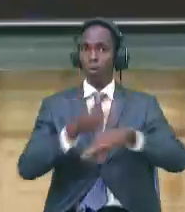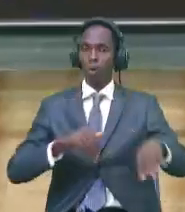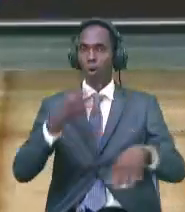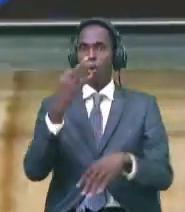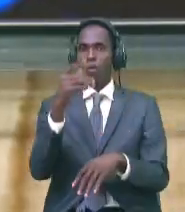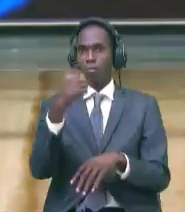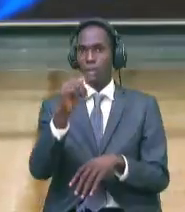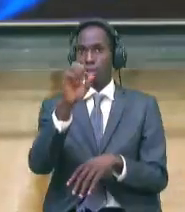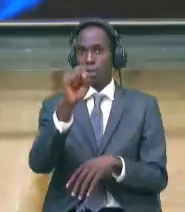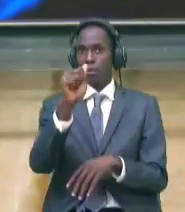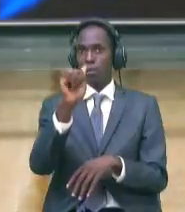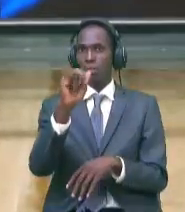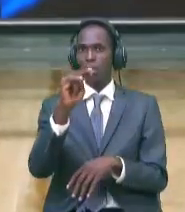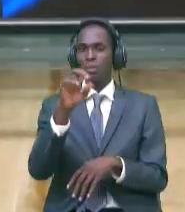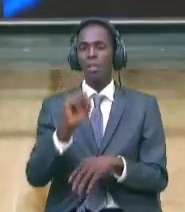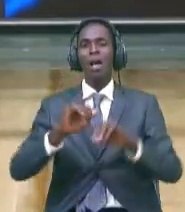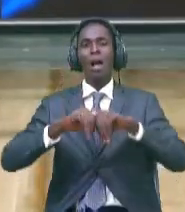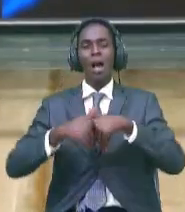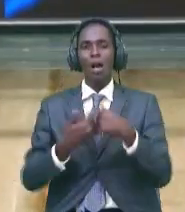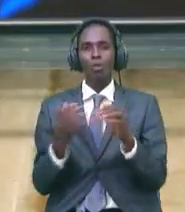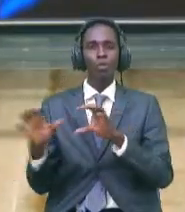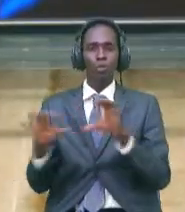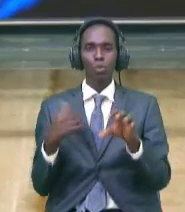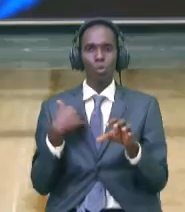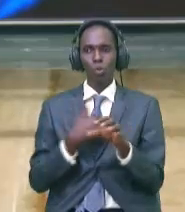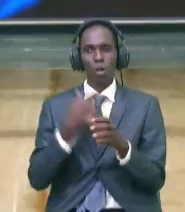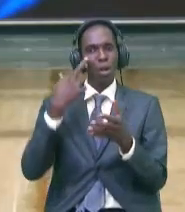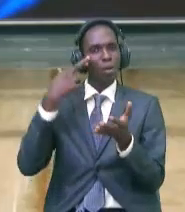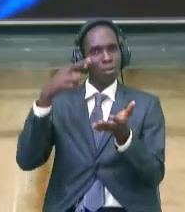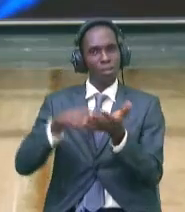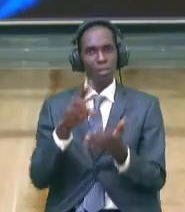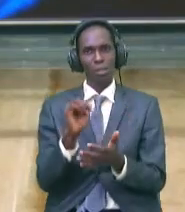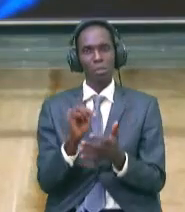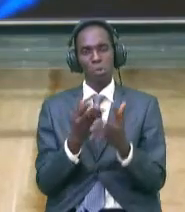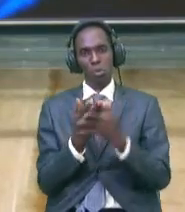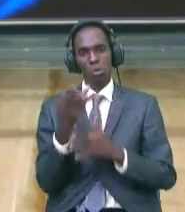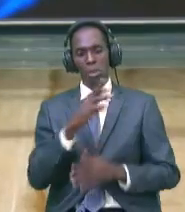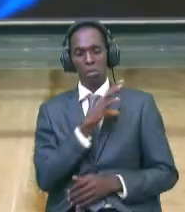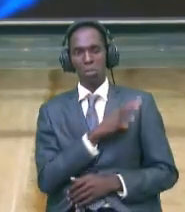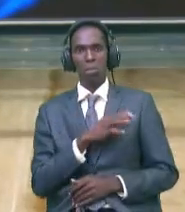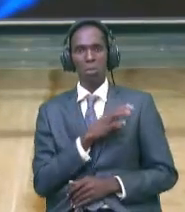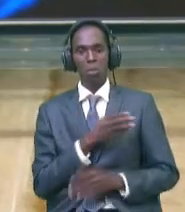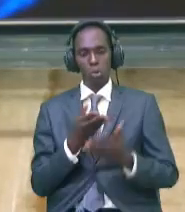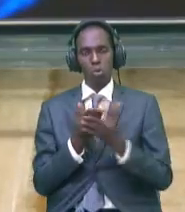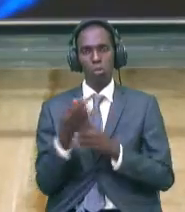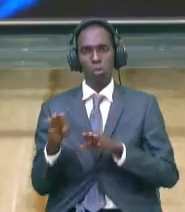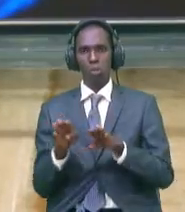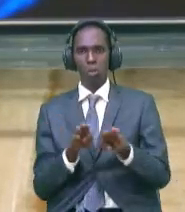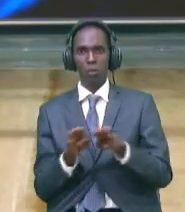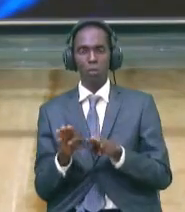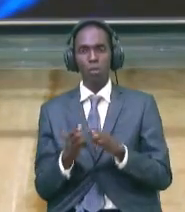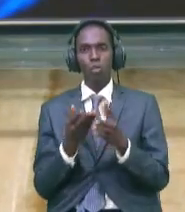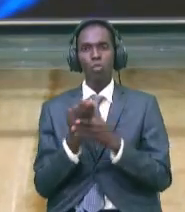we recognize them, their conduct, their character, their behavior,